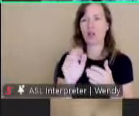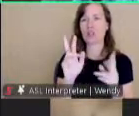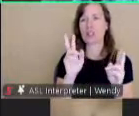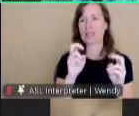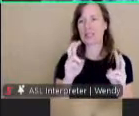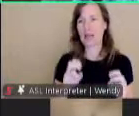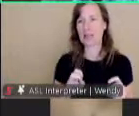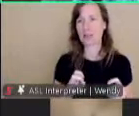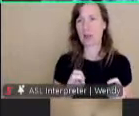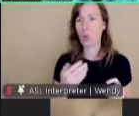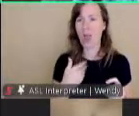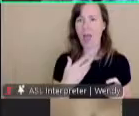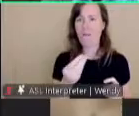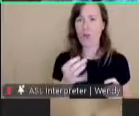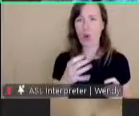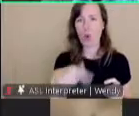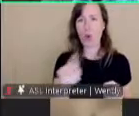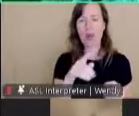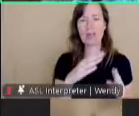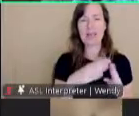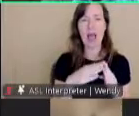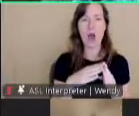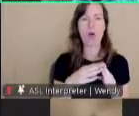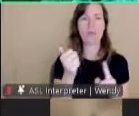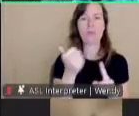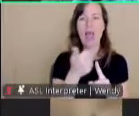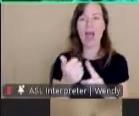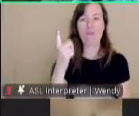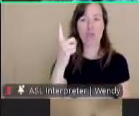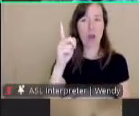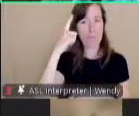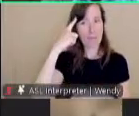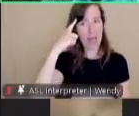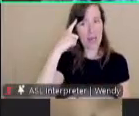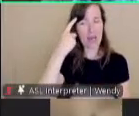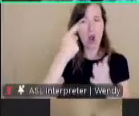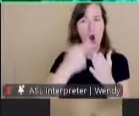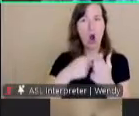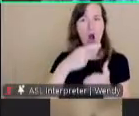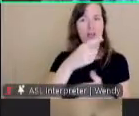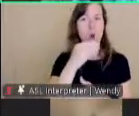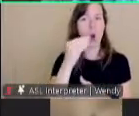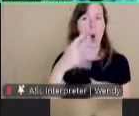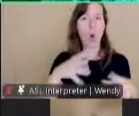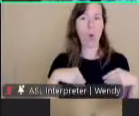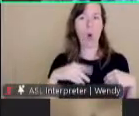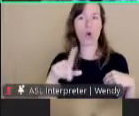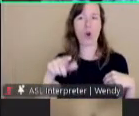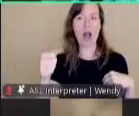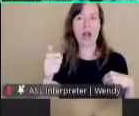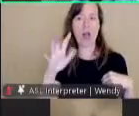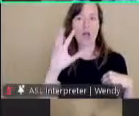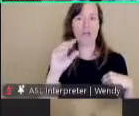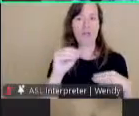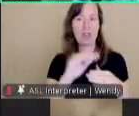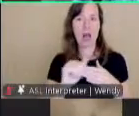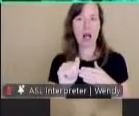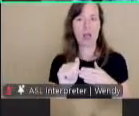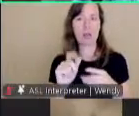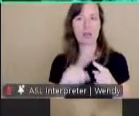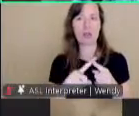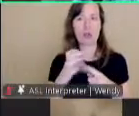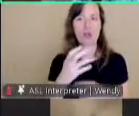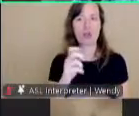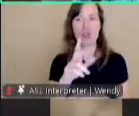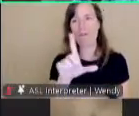town, every penny costs that homeowner another $50 to Cheverly. By the